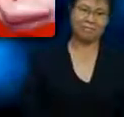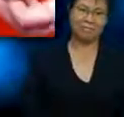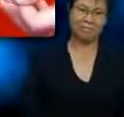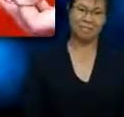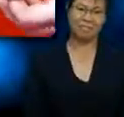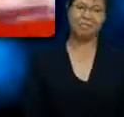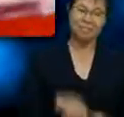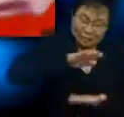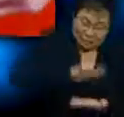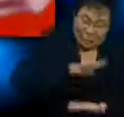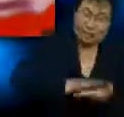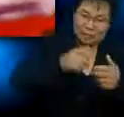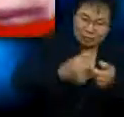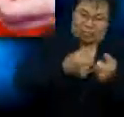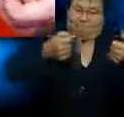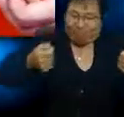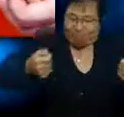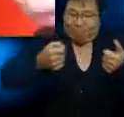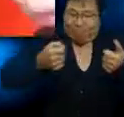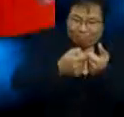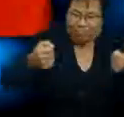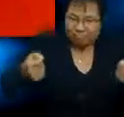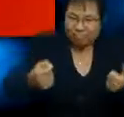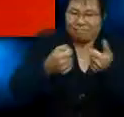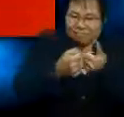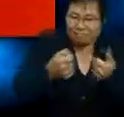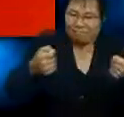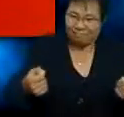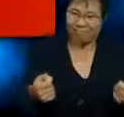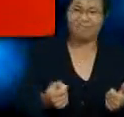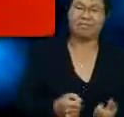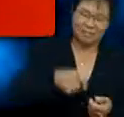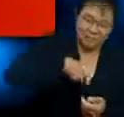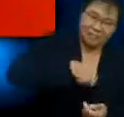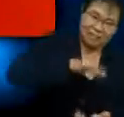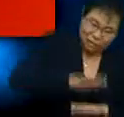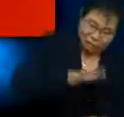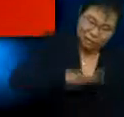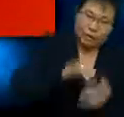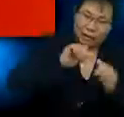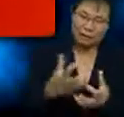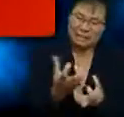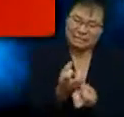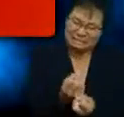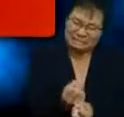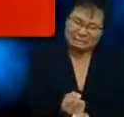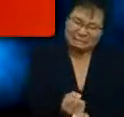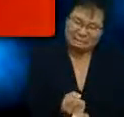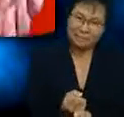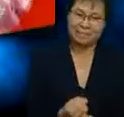A spring can be stretched and a spring can be squeezed.